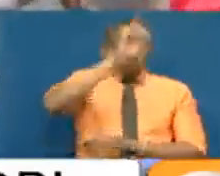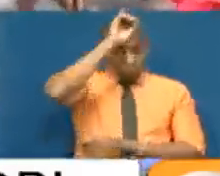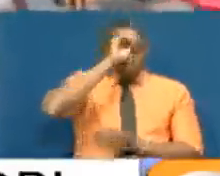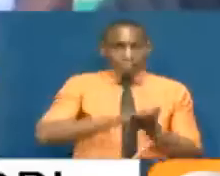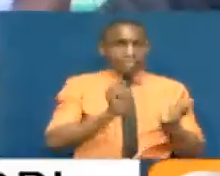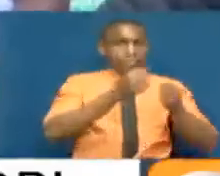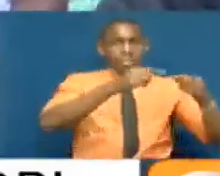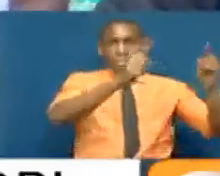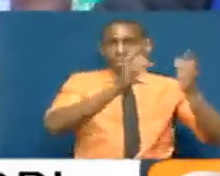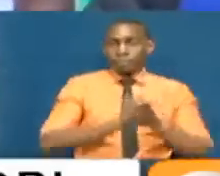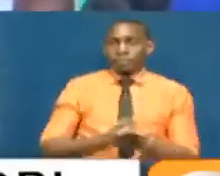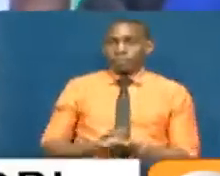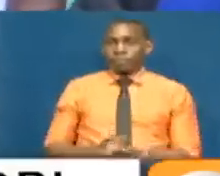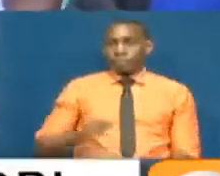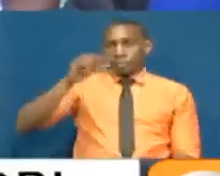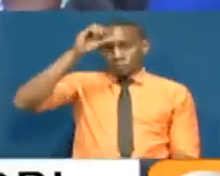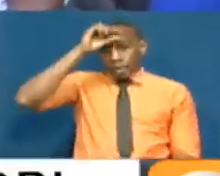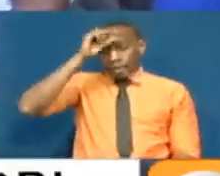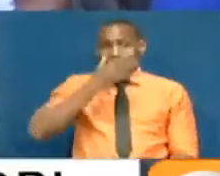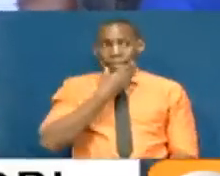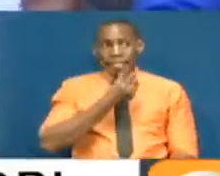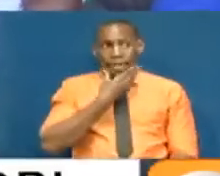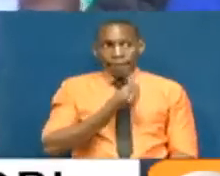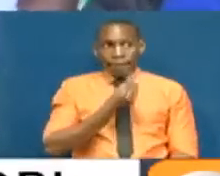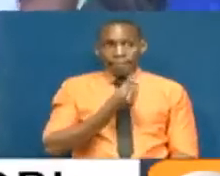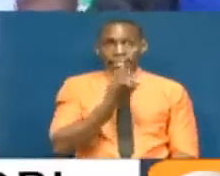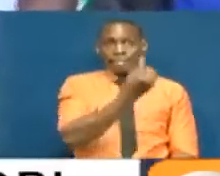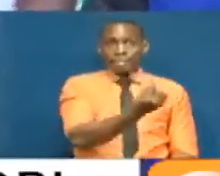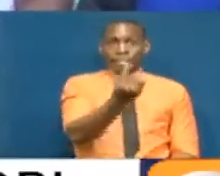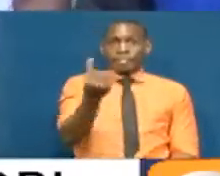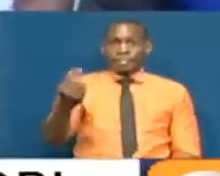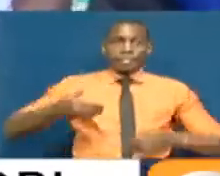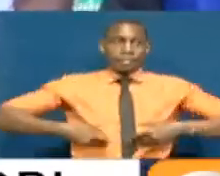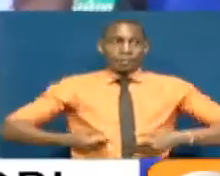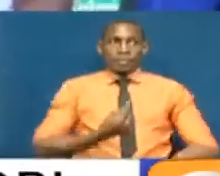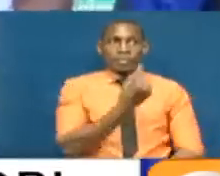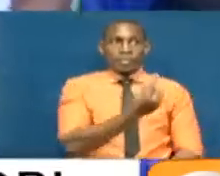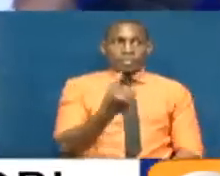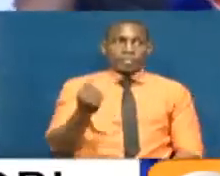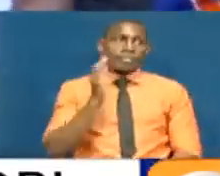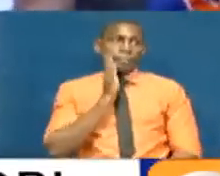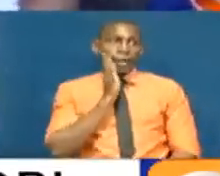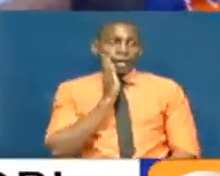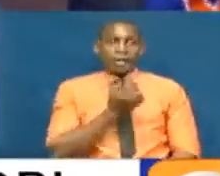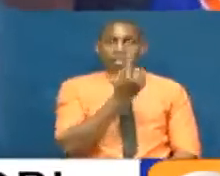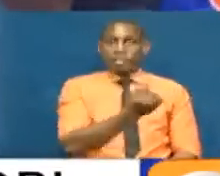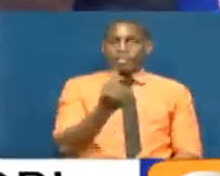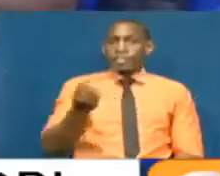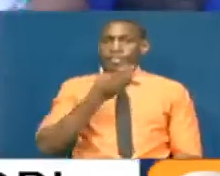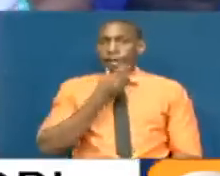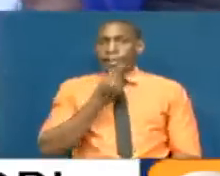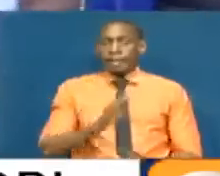hawezi shinda. Katika serikali ya baba, kila kijana, kila mama, kila